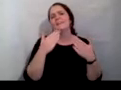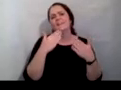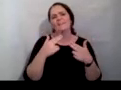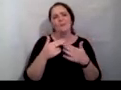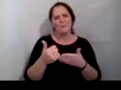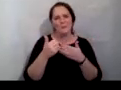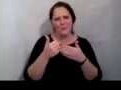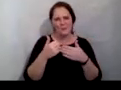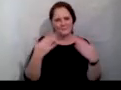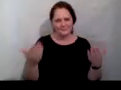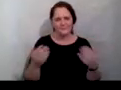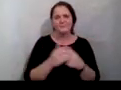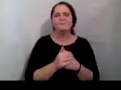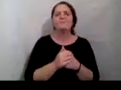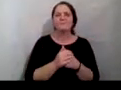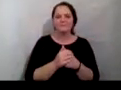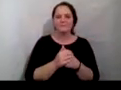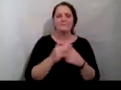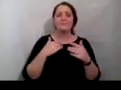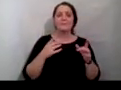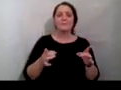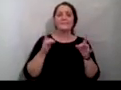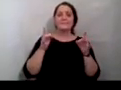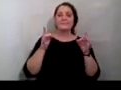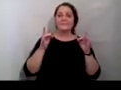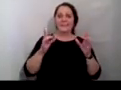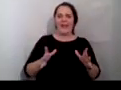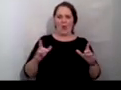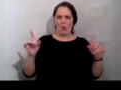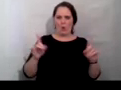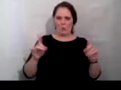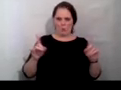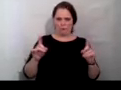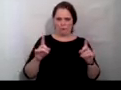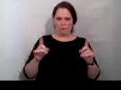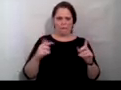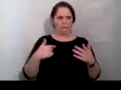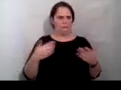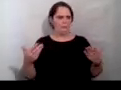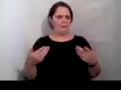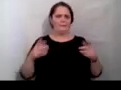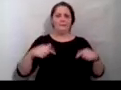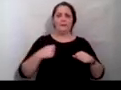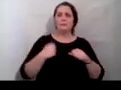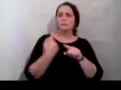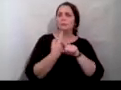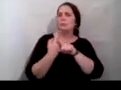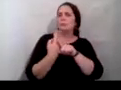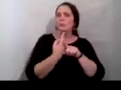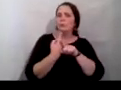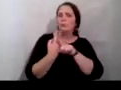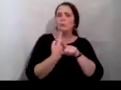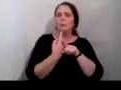everyone. So I'd just like to begin by situating the discussion a